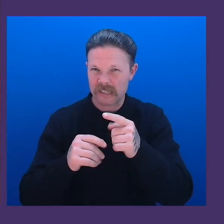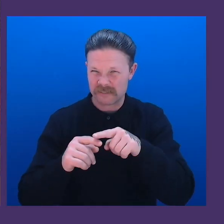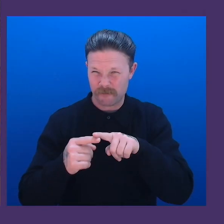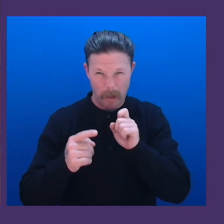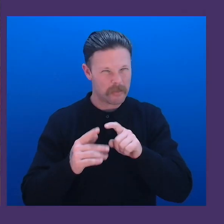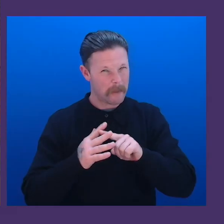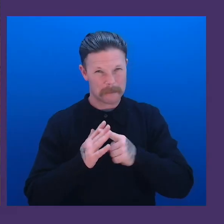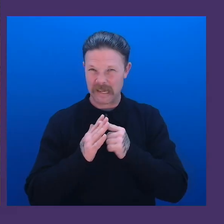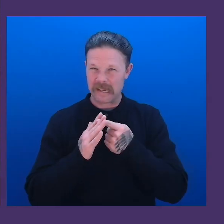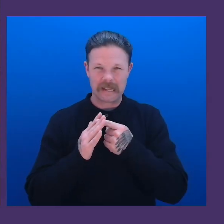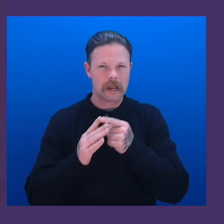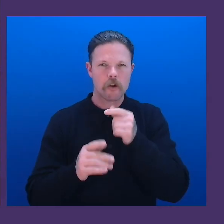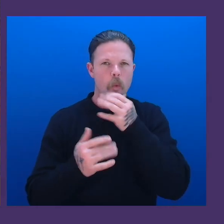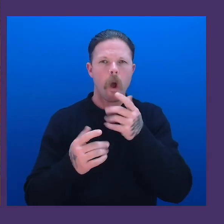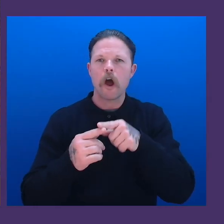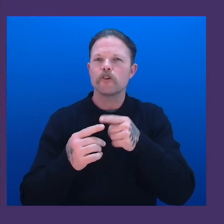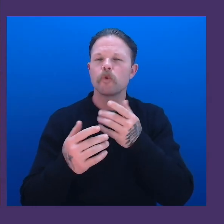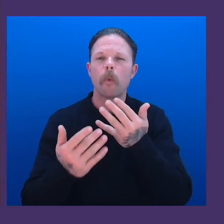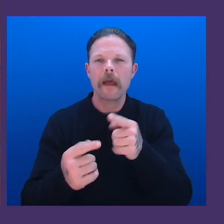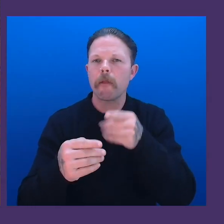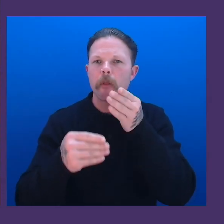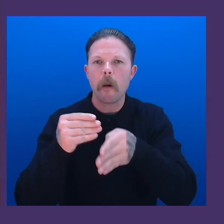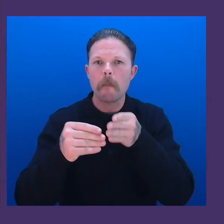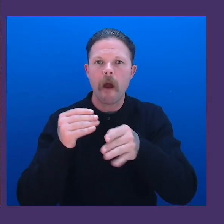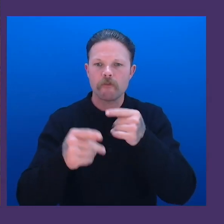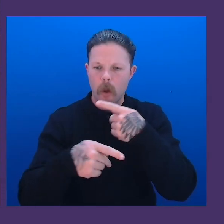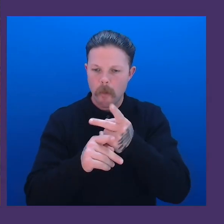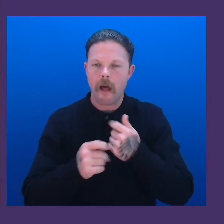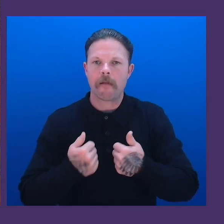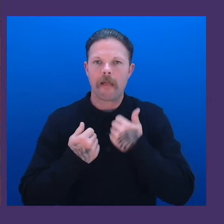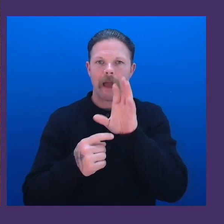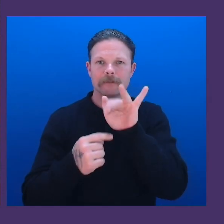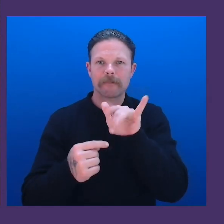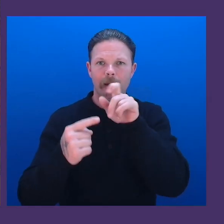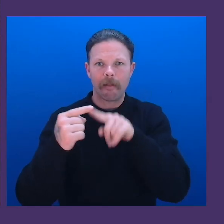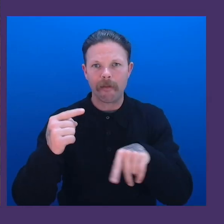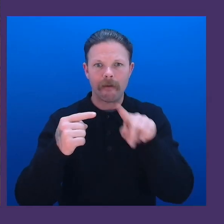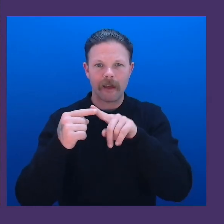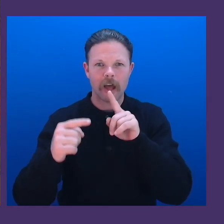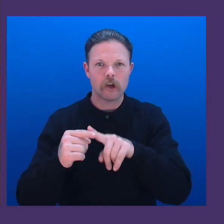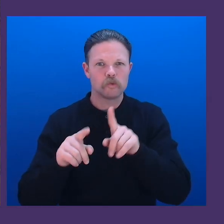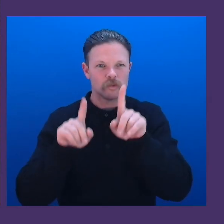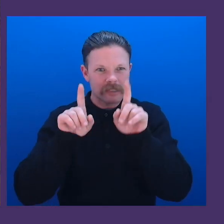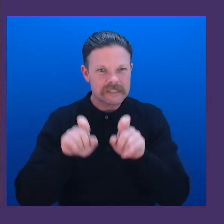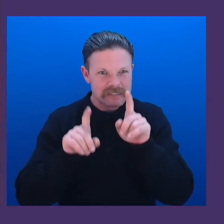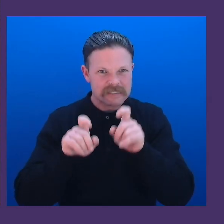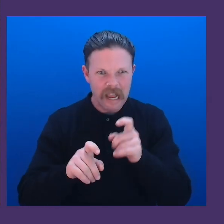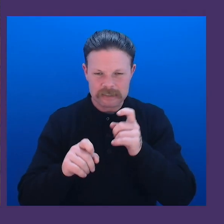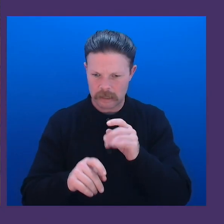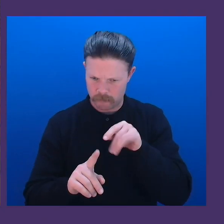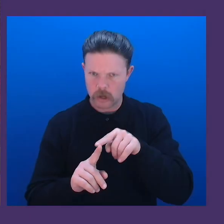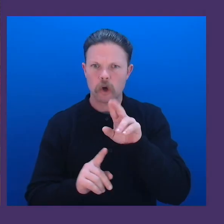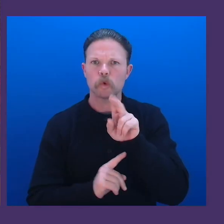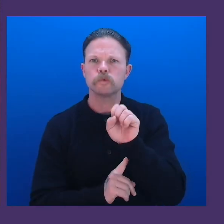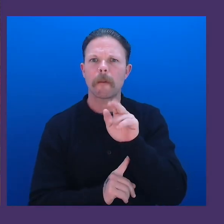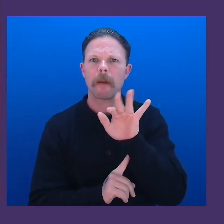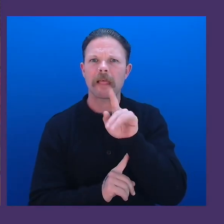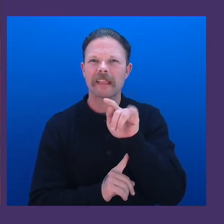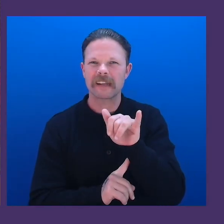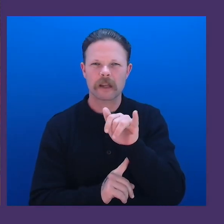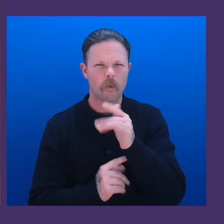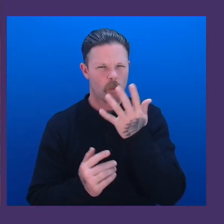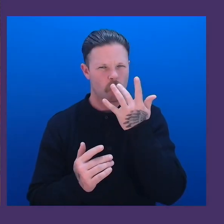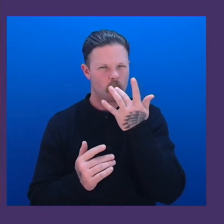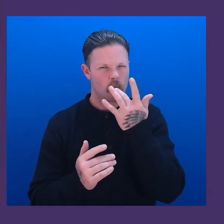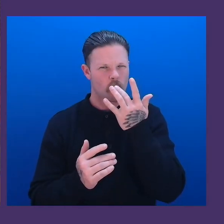a product lifecycle to test the overall usability. So why would we exclude accessibility from that stage? It